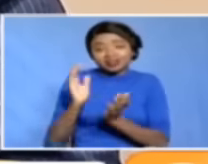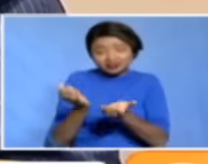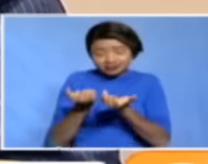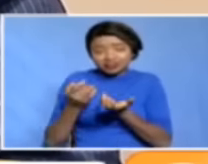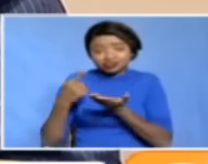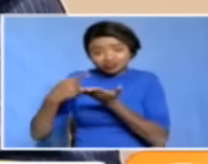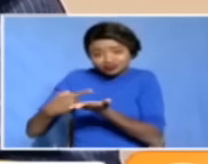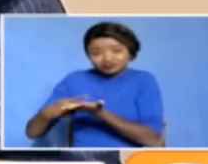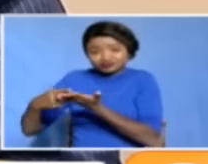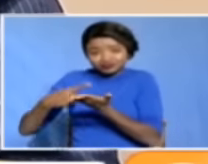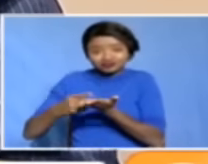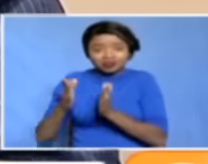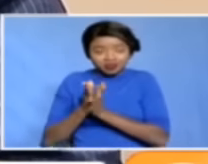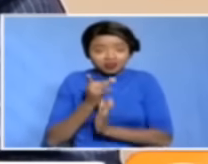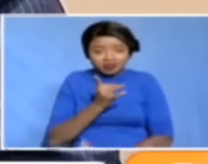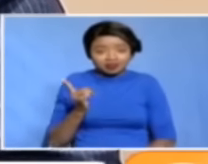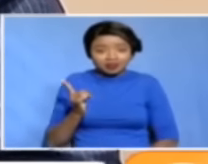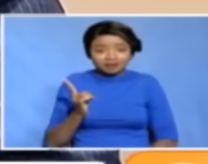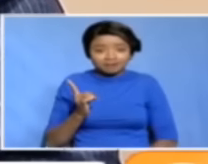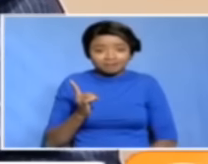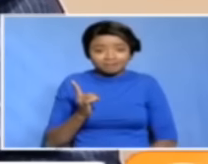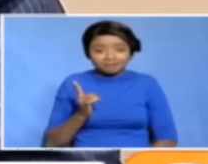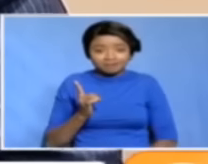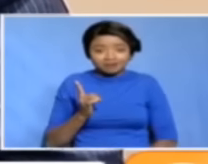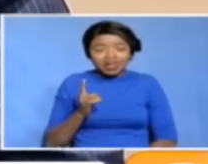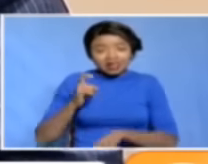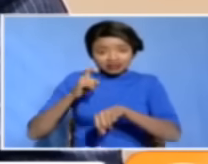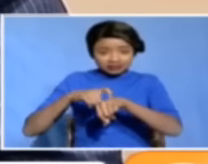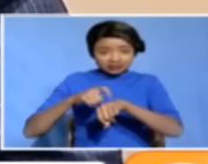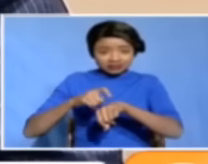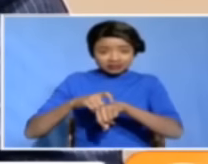Kuria said something on